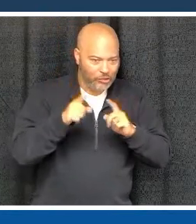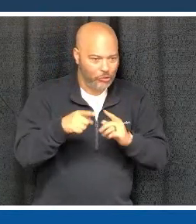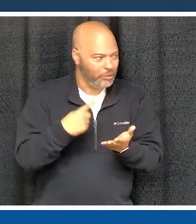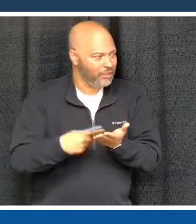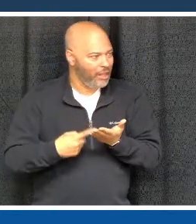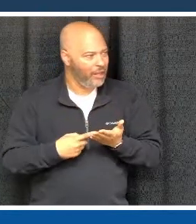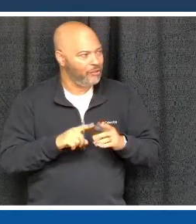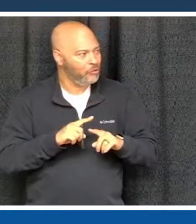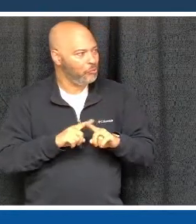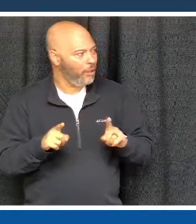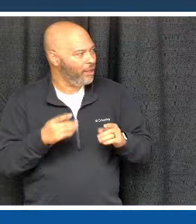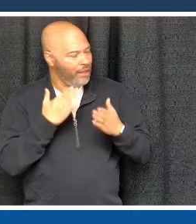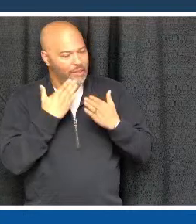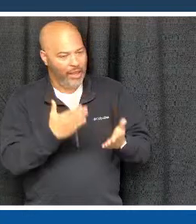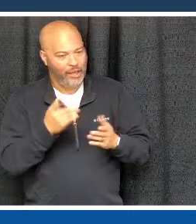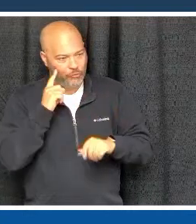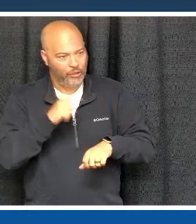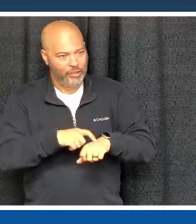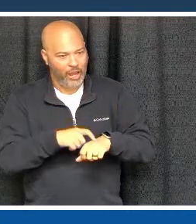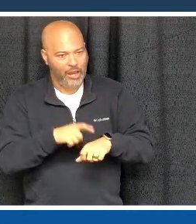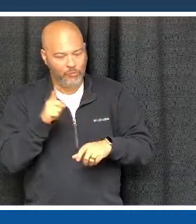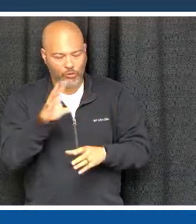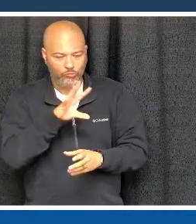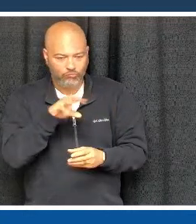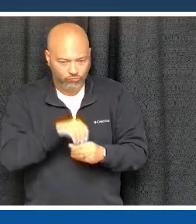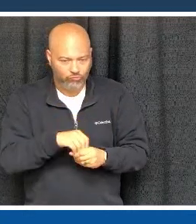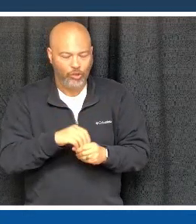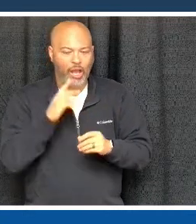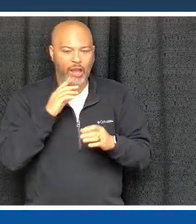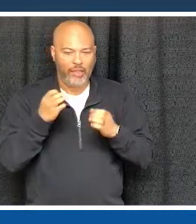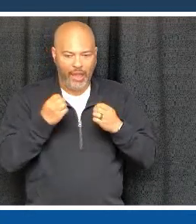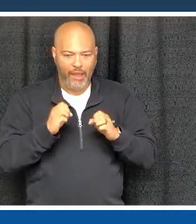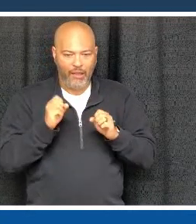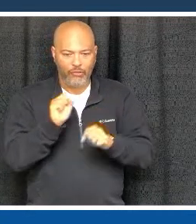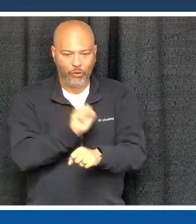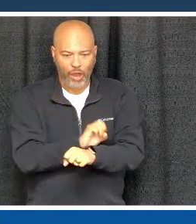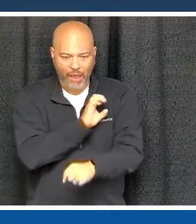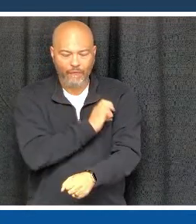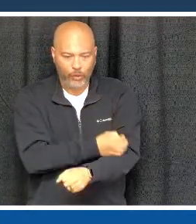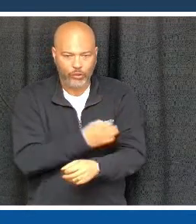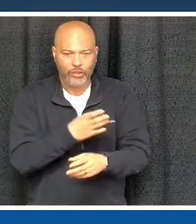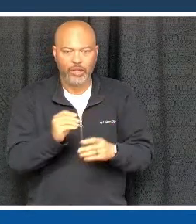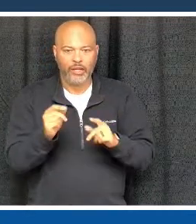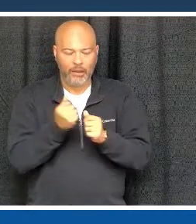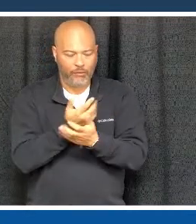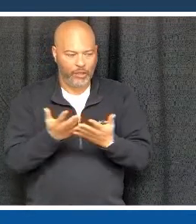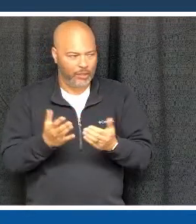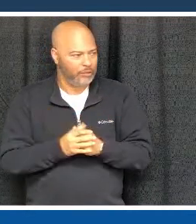it. But thank you all for the time that you put into this, the effort and the energy. We do appreciate it.